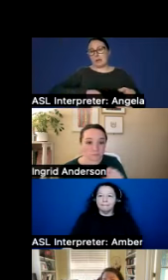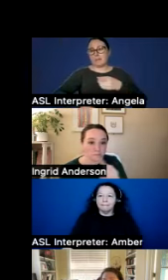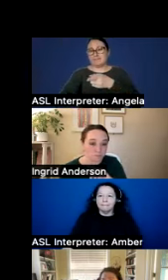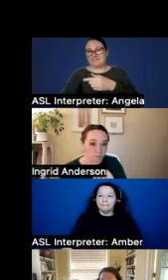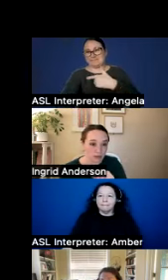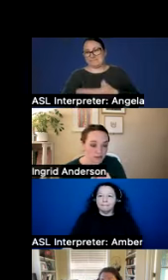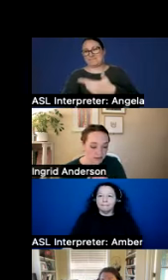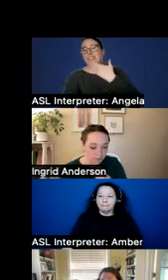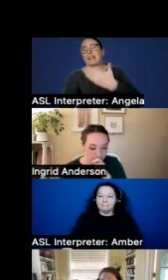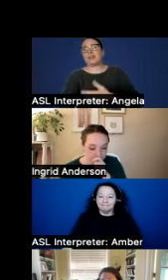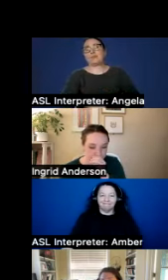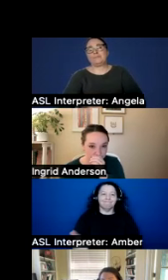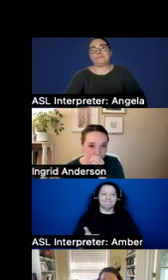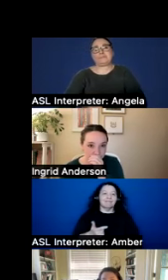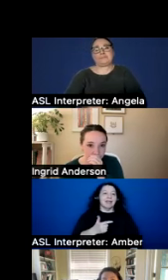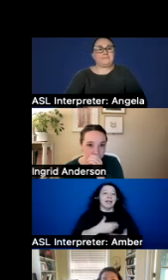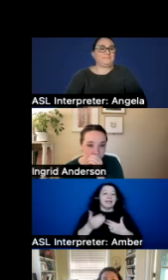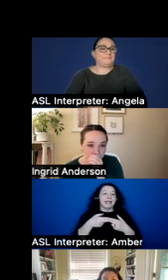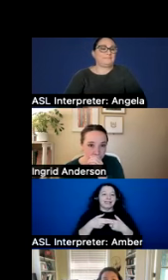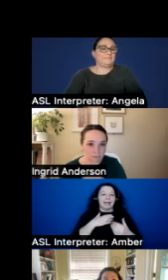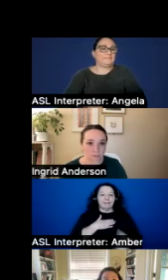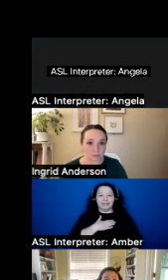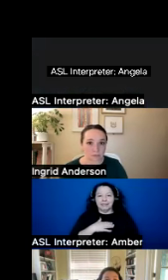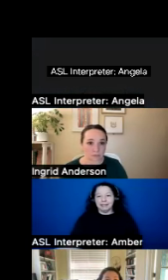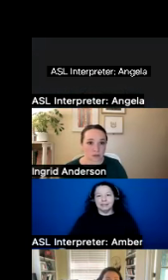children. Next slide, please.